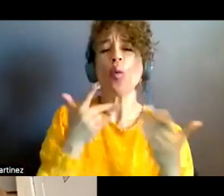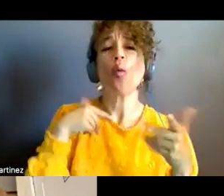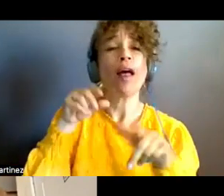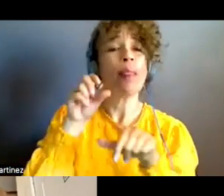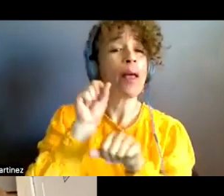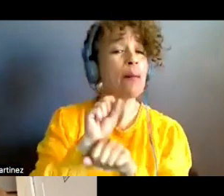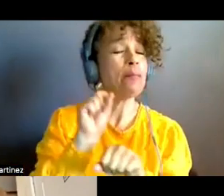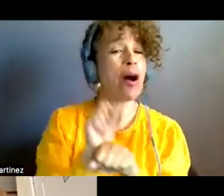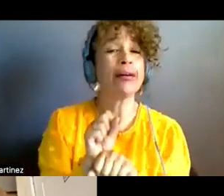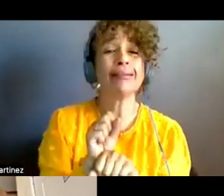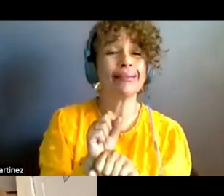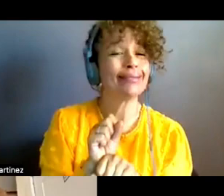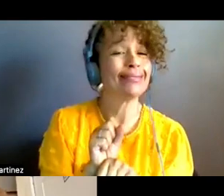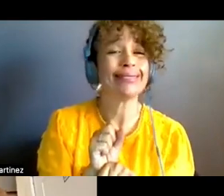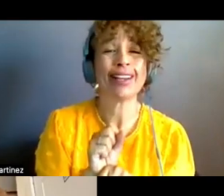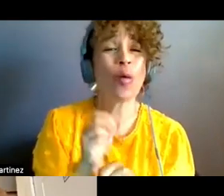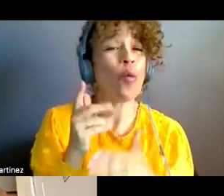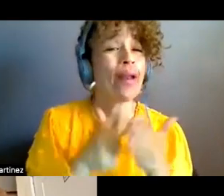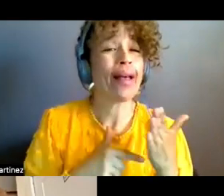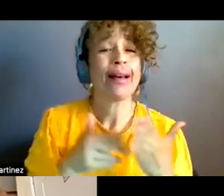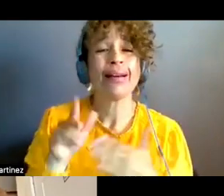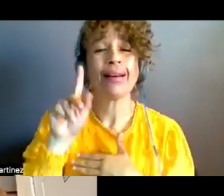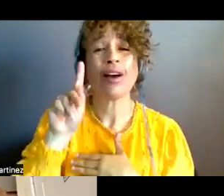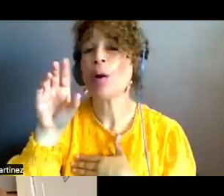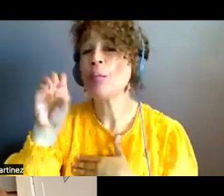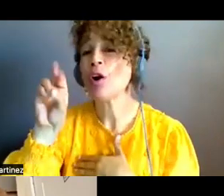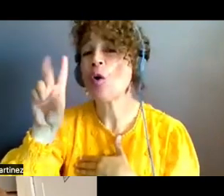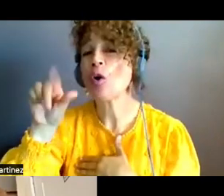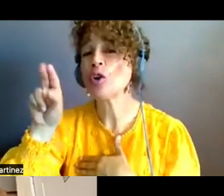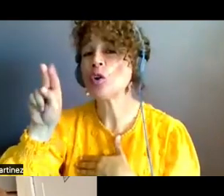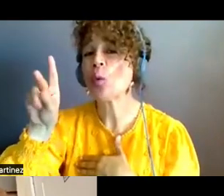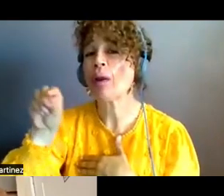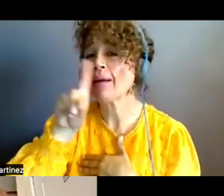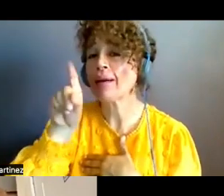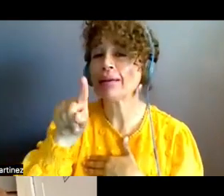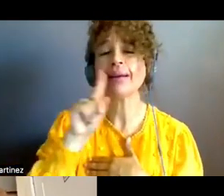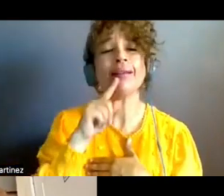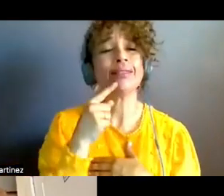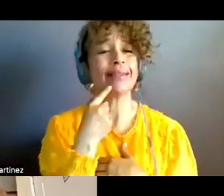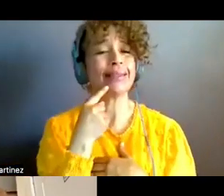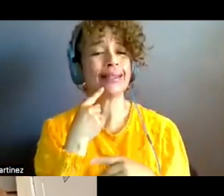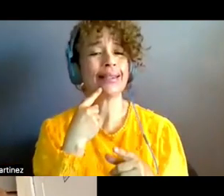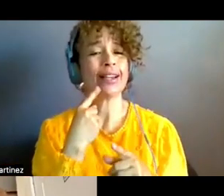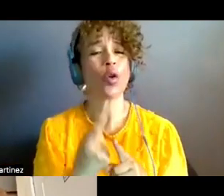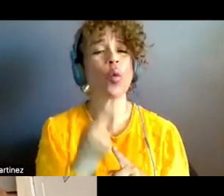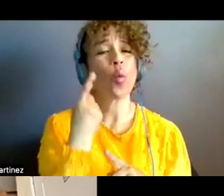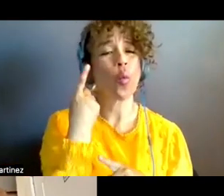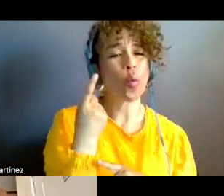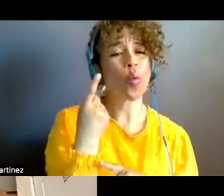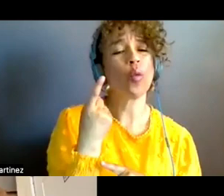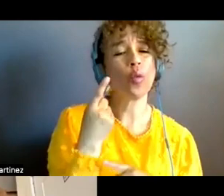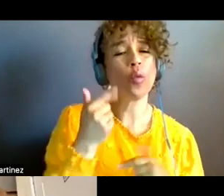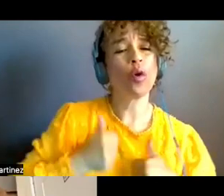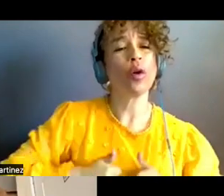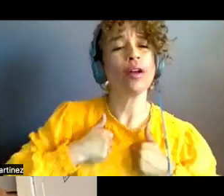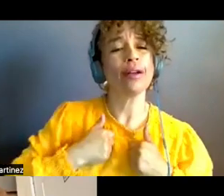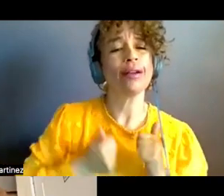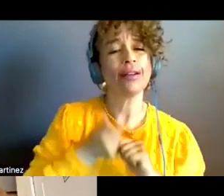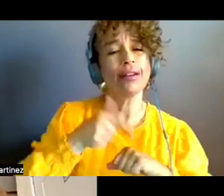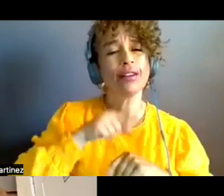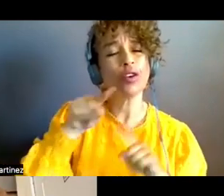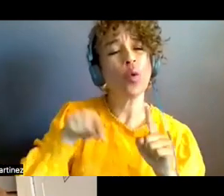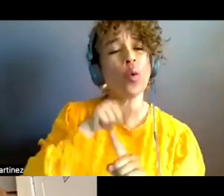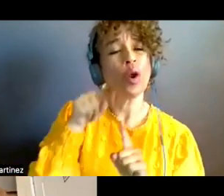Whatever I'm working on at the time. How about you, Orlando? I have to say, one tends to live in the moment when you